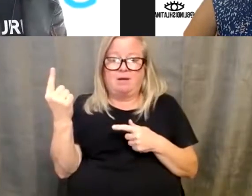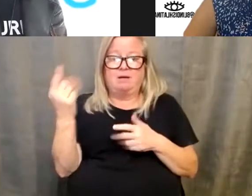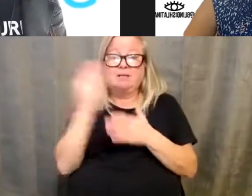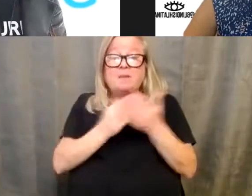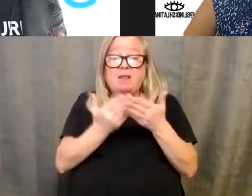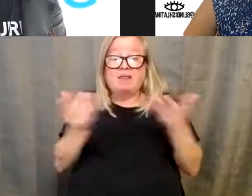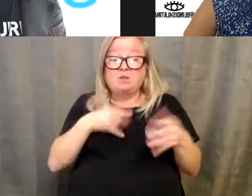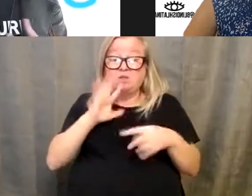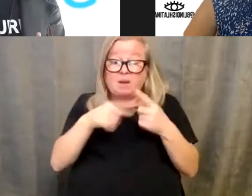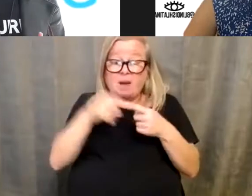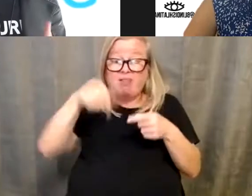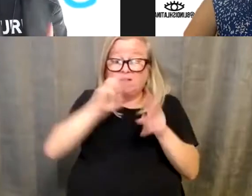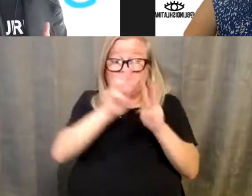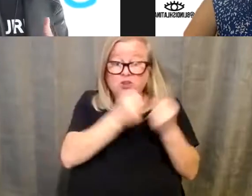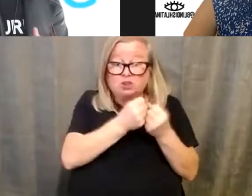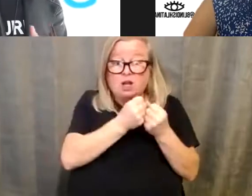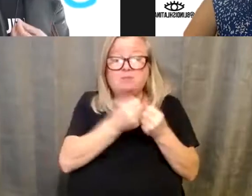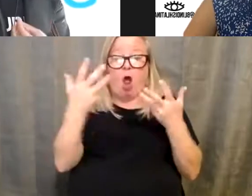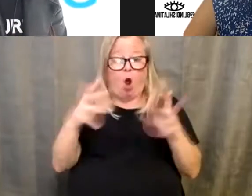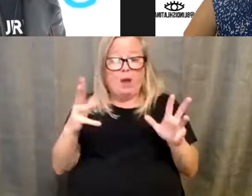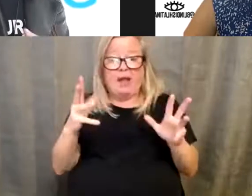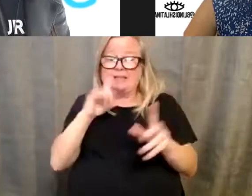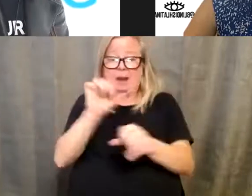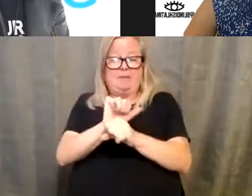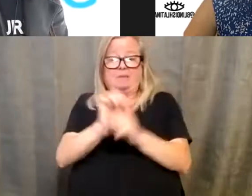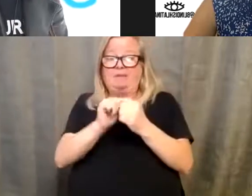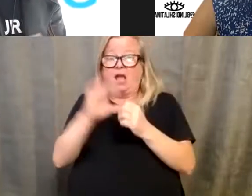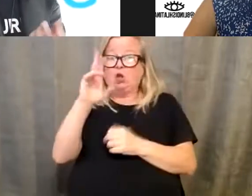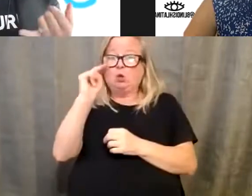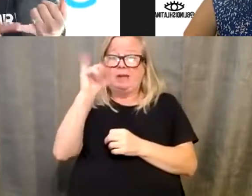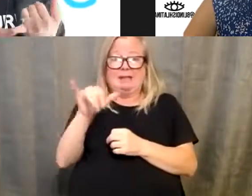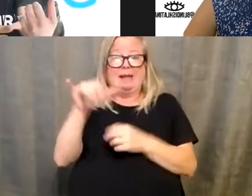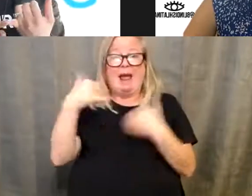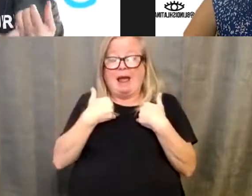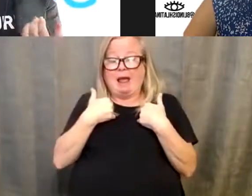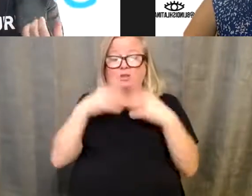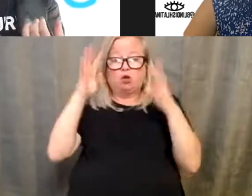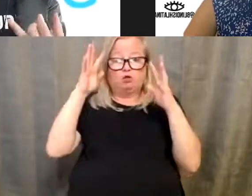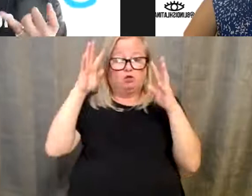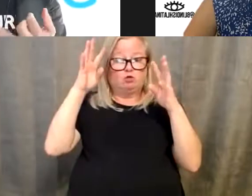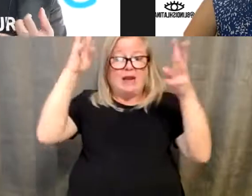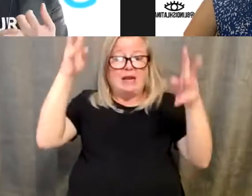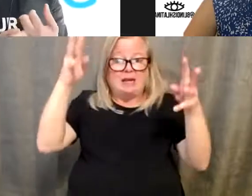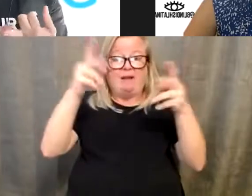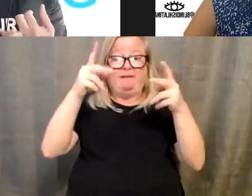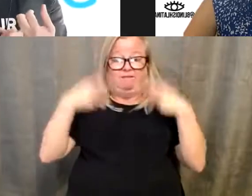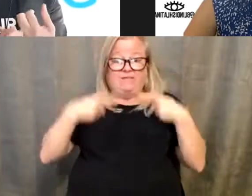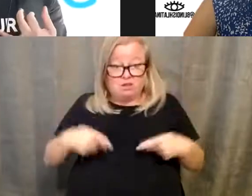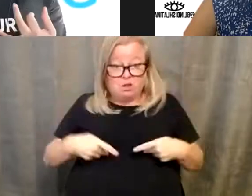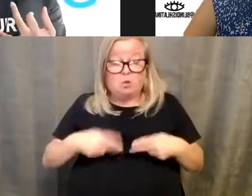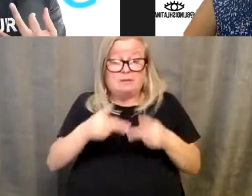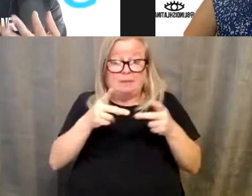our testament to the commitment that CUNY has for creating accessible spaces. Audio description,